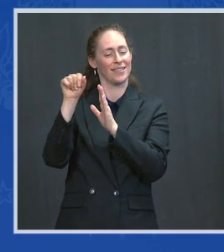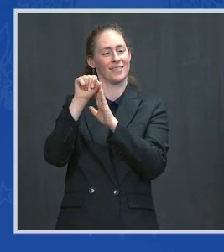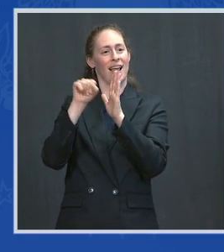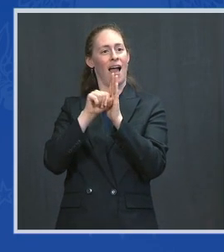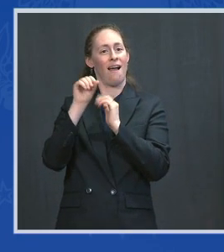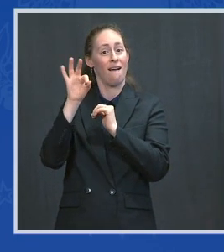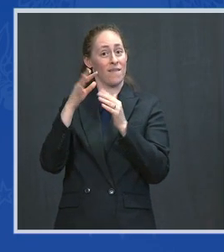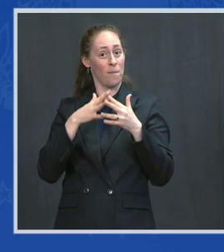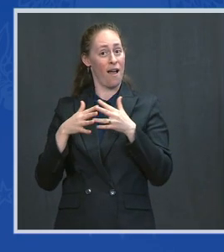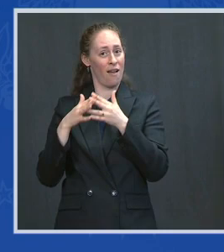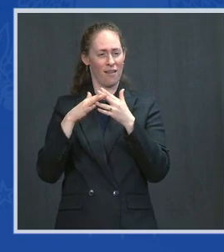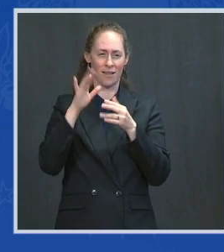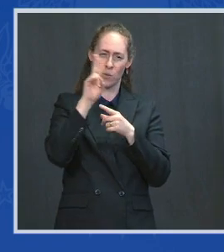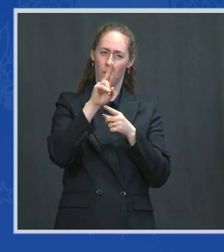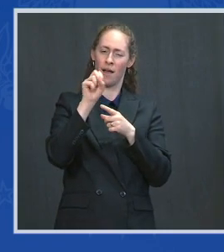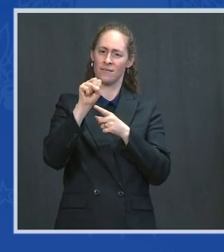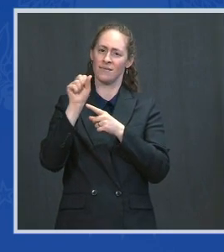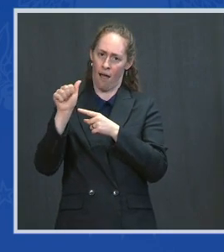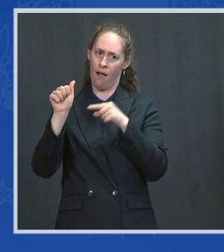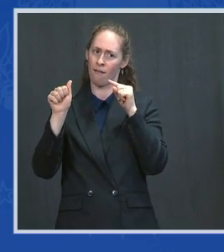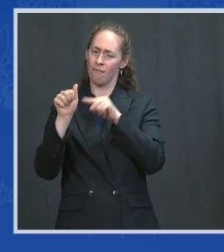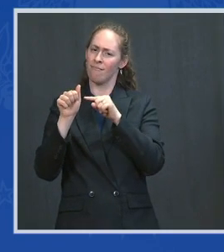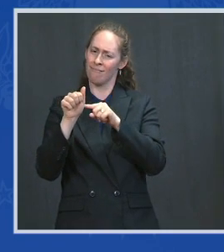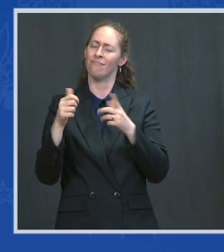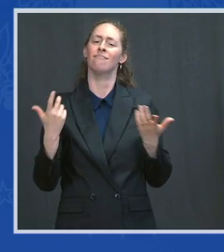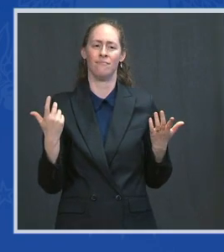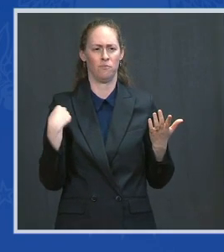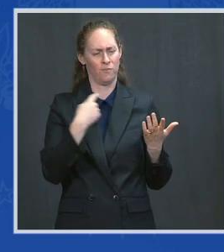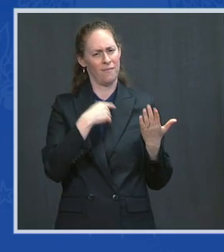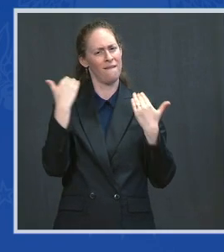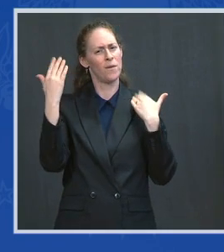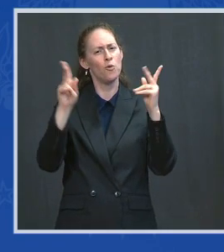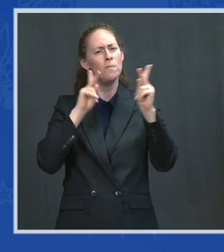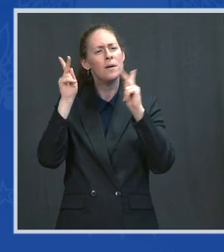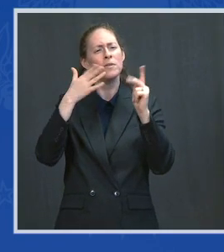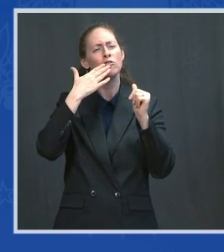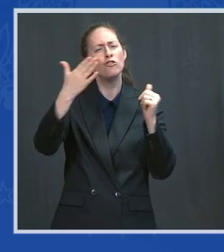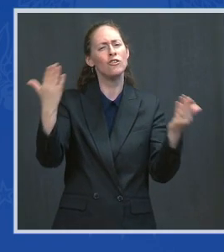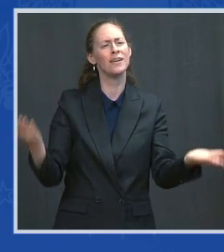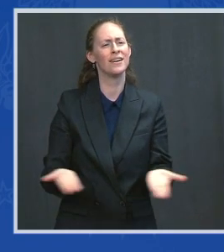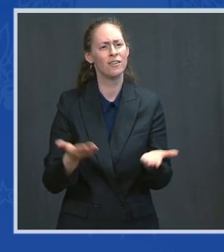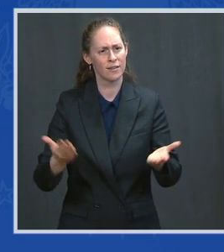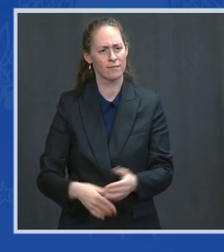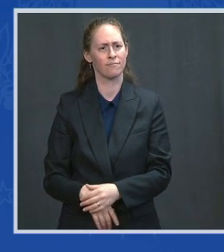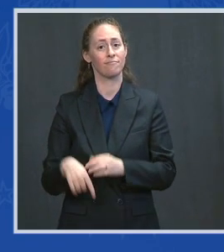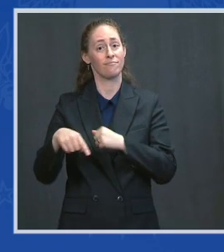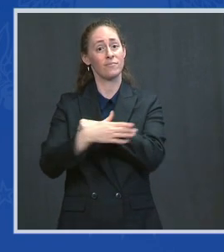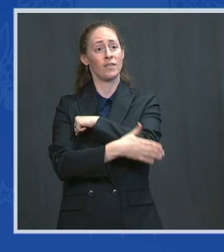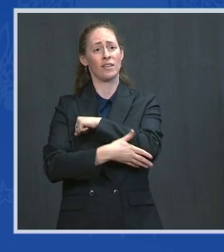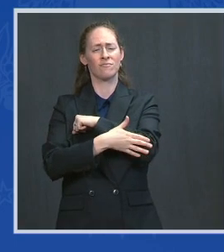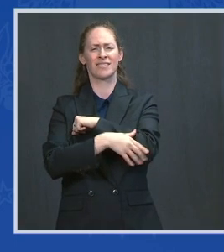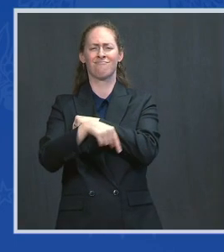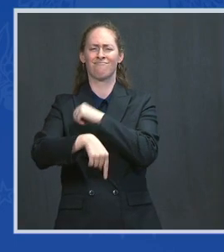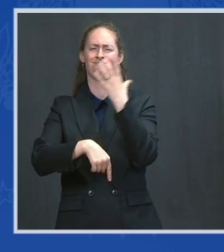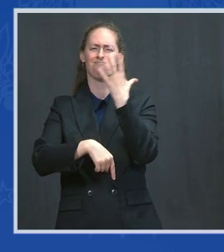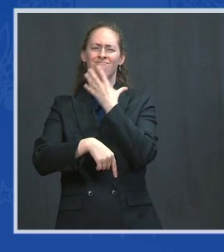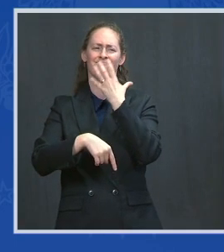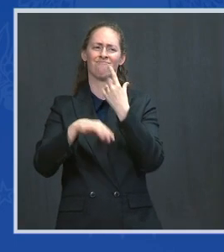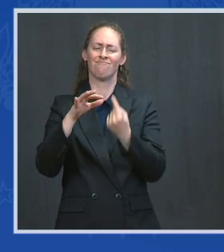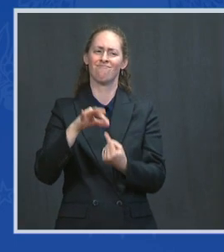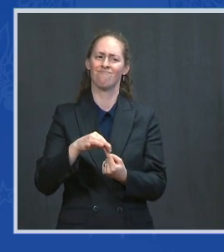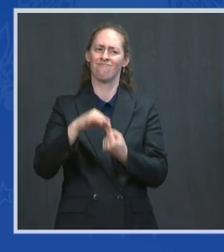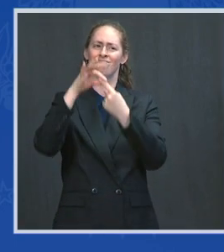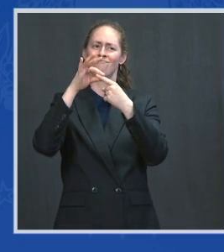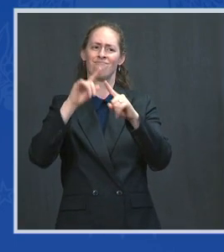We're unique among all nations in that we are uniquely a product of a document, not